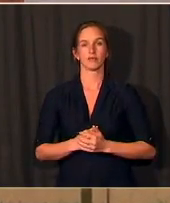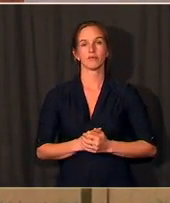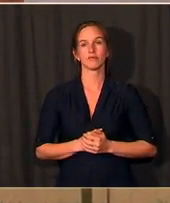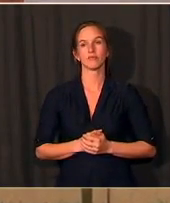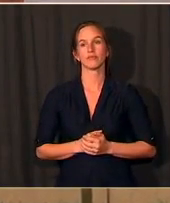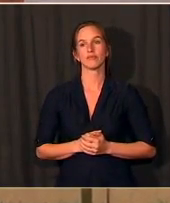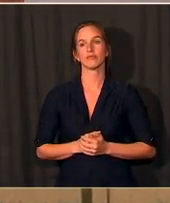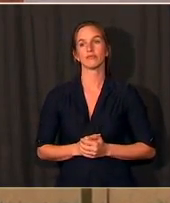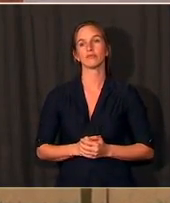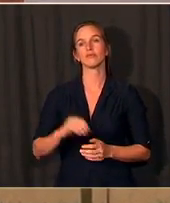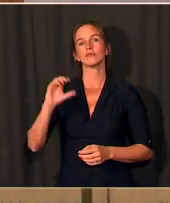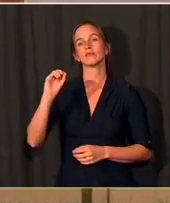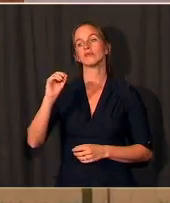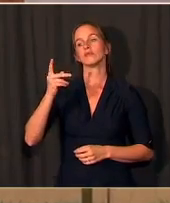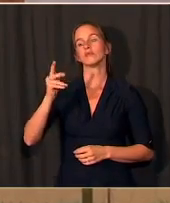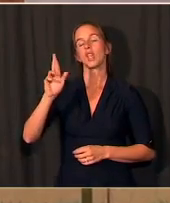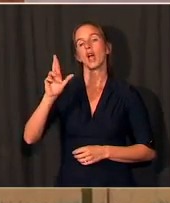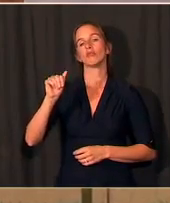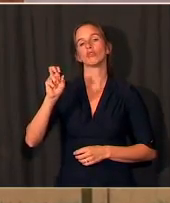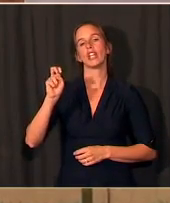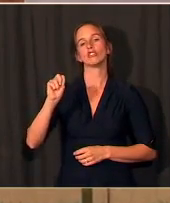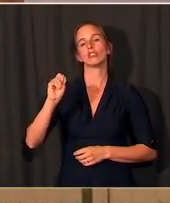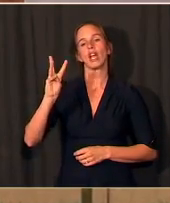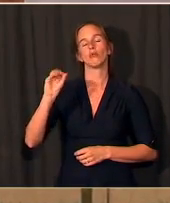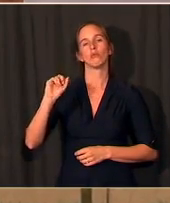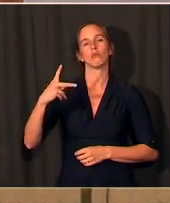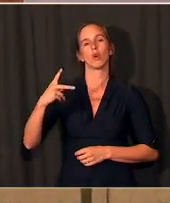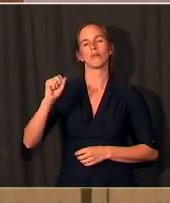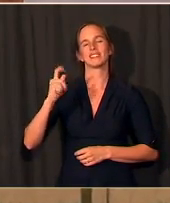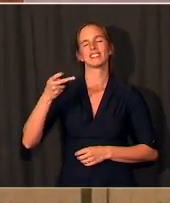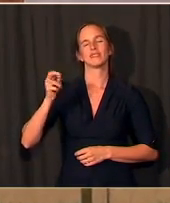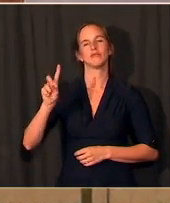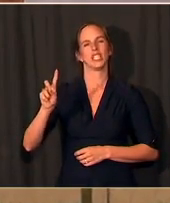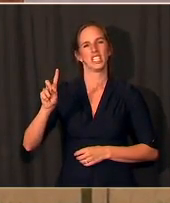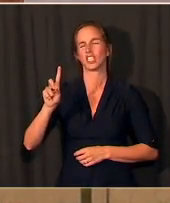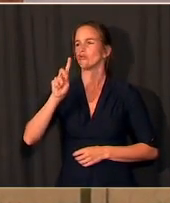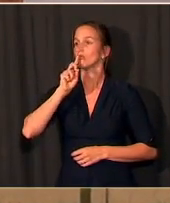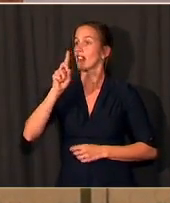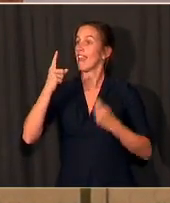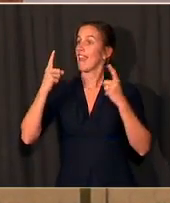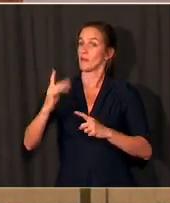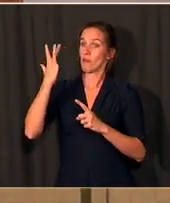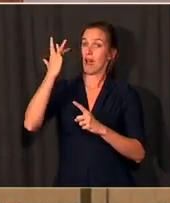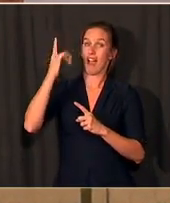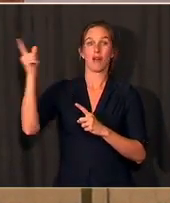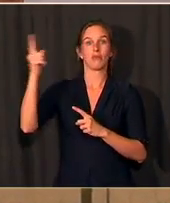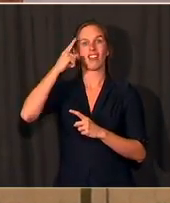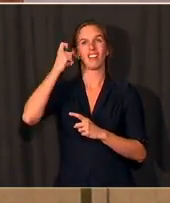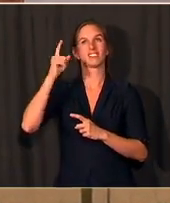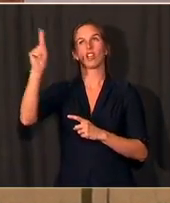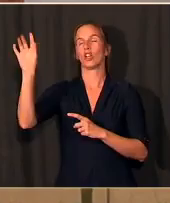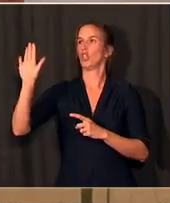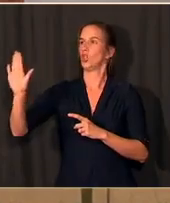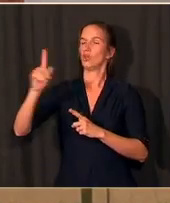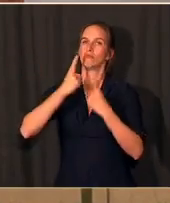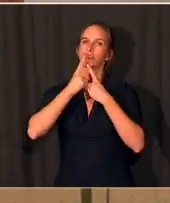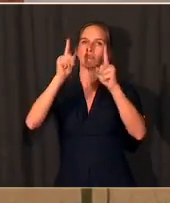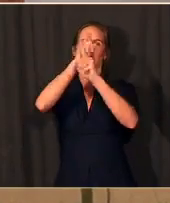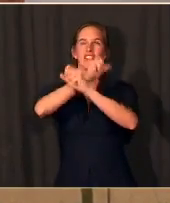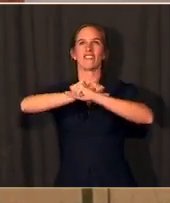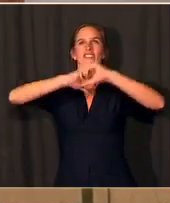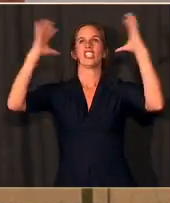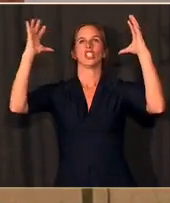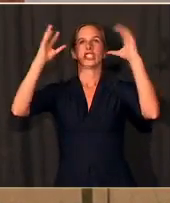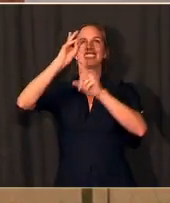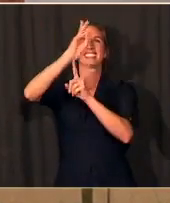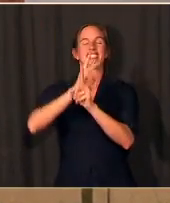realized so far has been made possible only because of the bold vision you announced not even 6 months ago, right here in the Rose Garden.